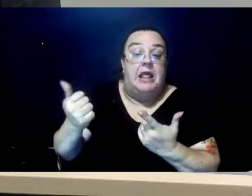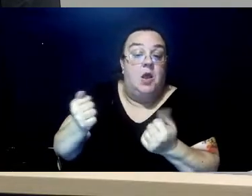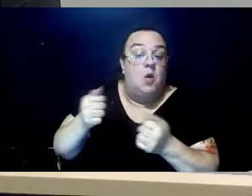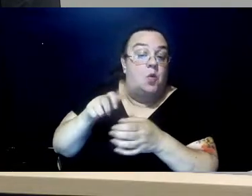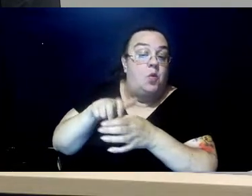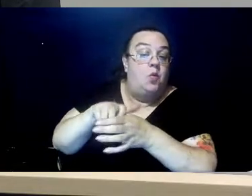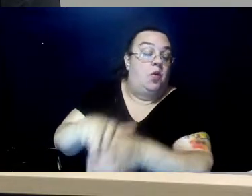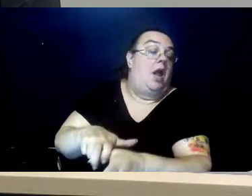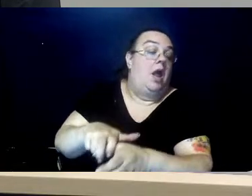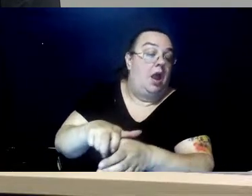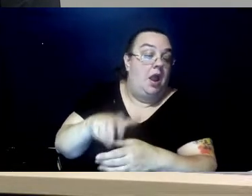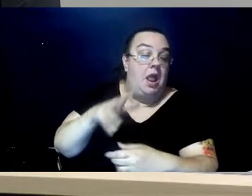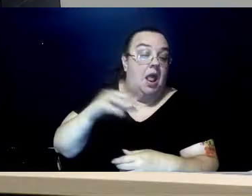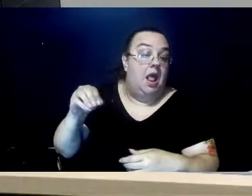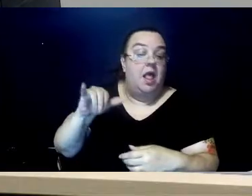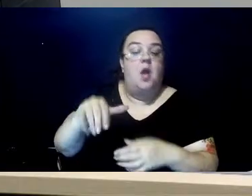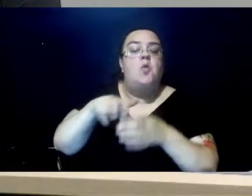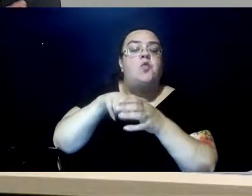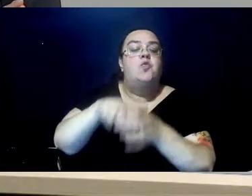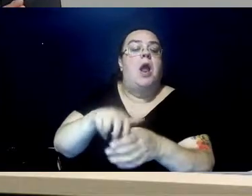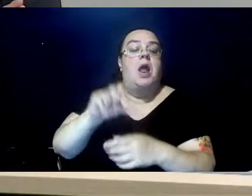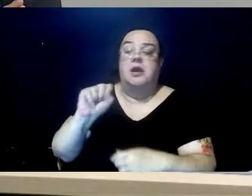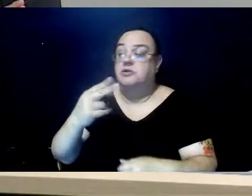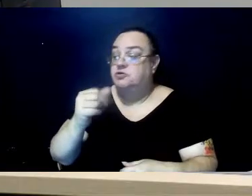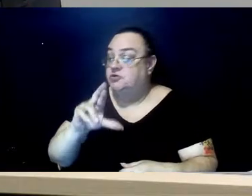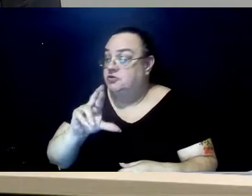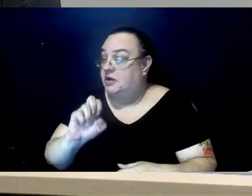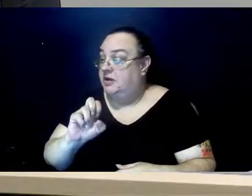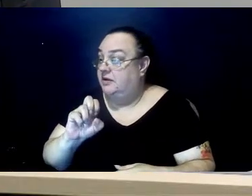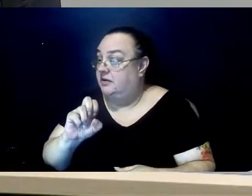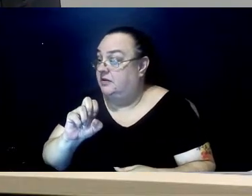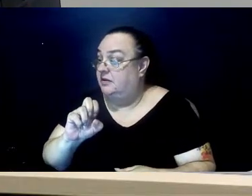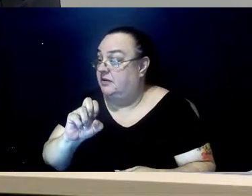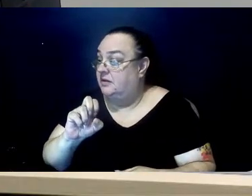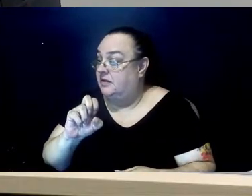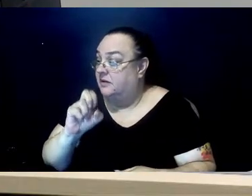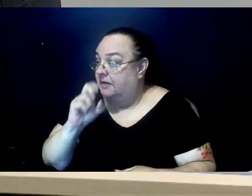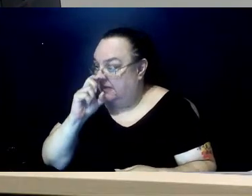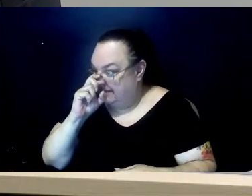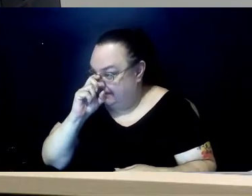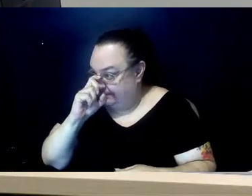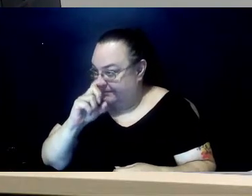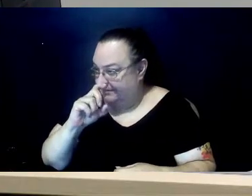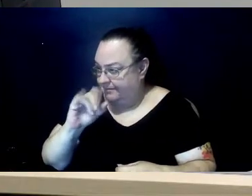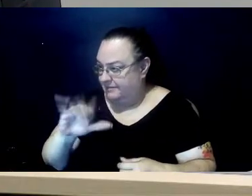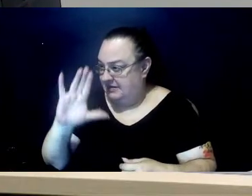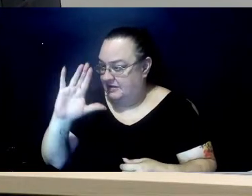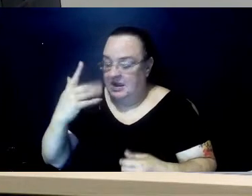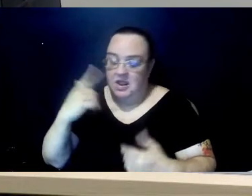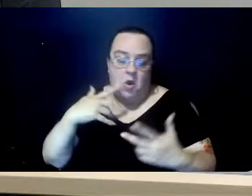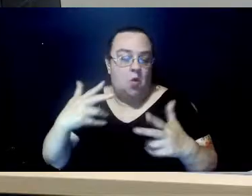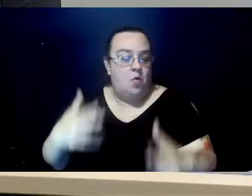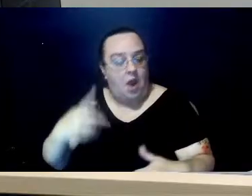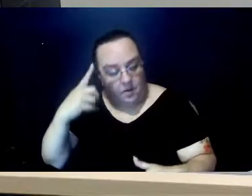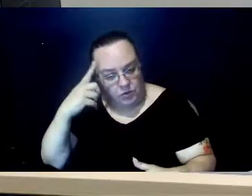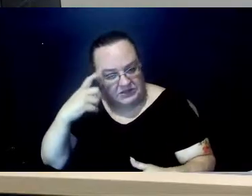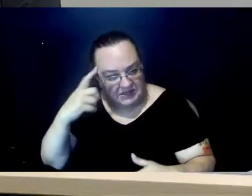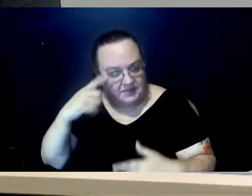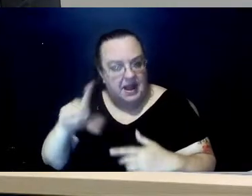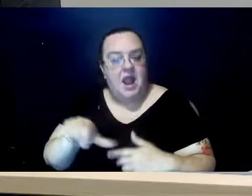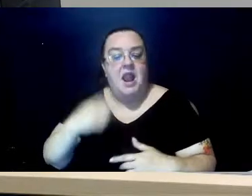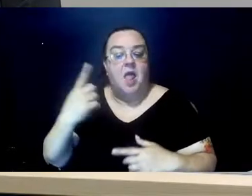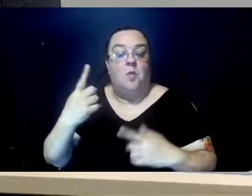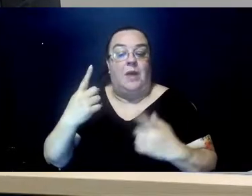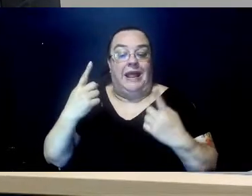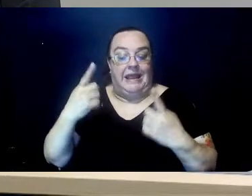the ride share turned out to be a robbery suspect. The other incident that we had occur within minutes of